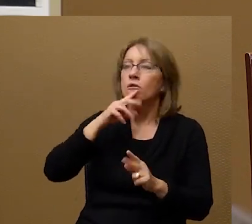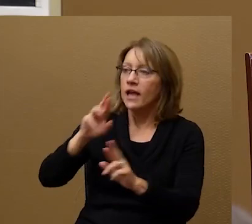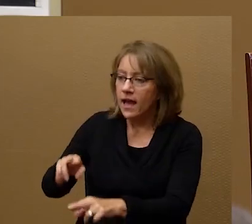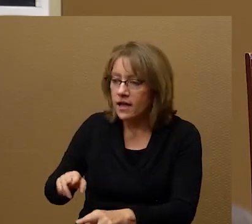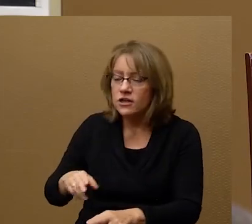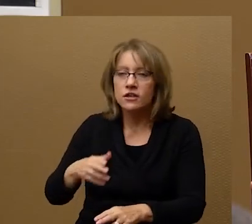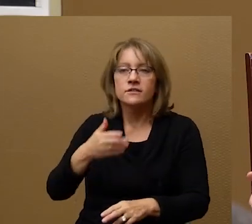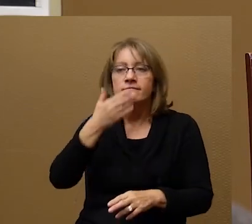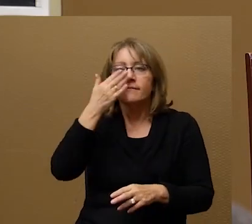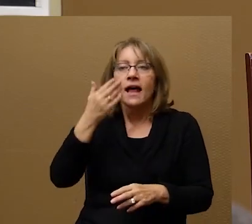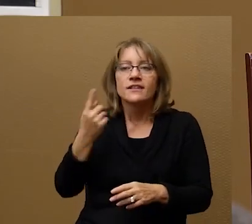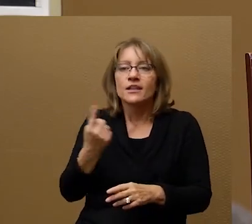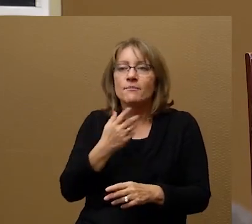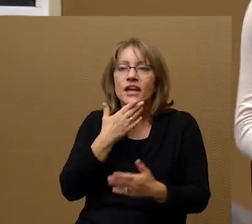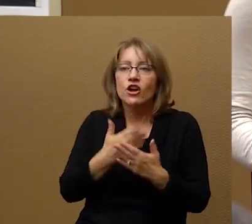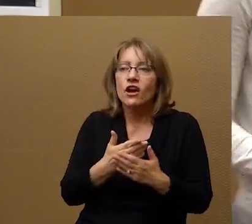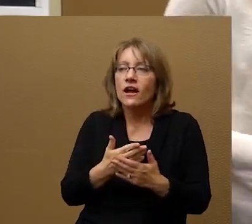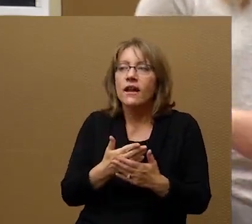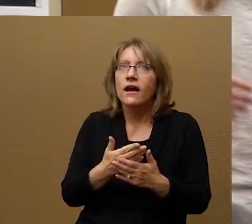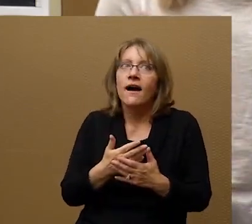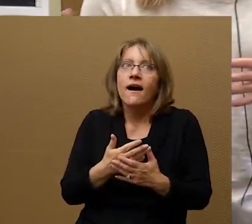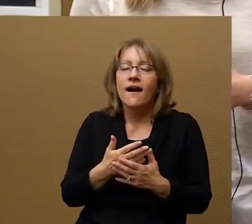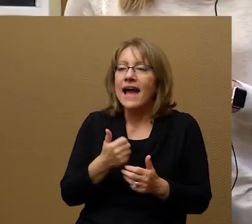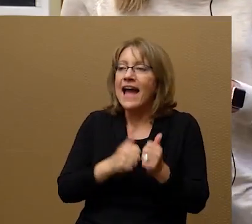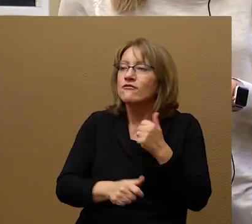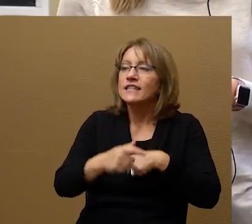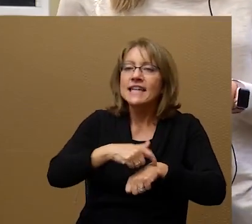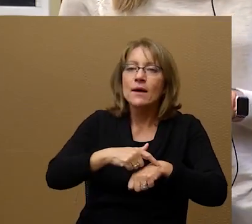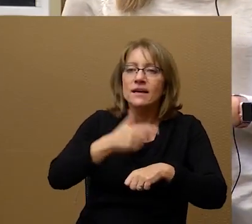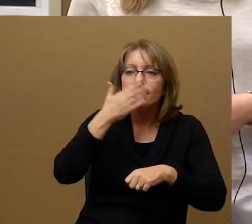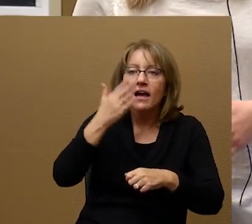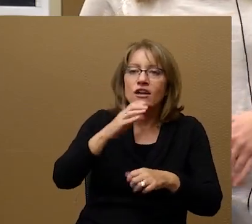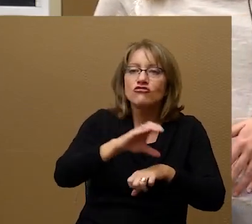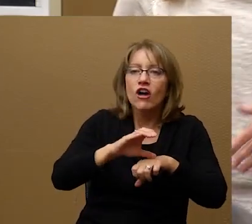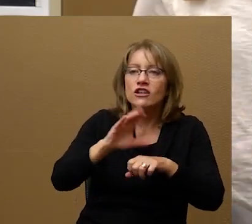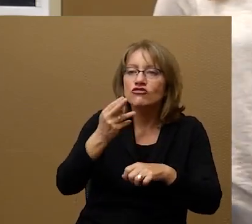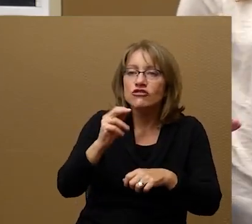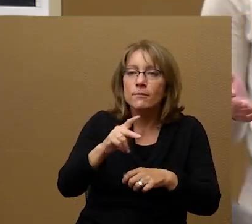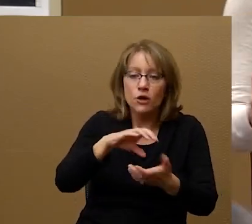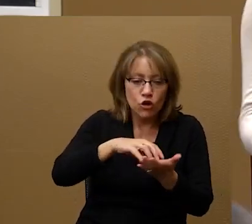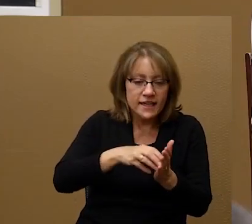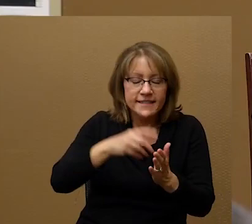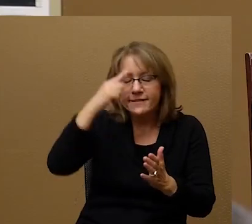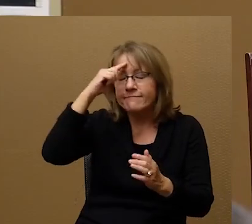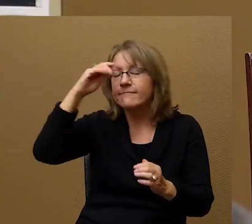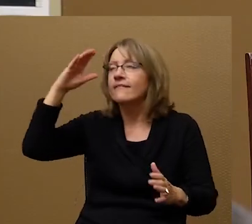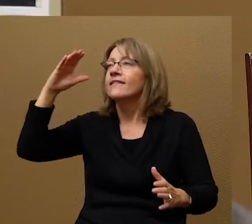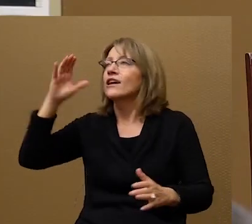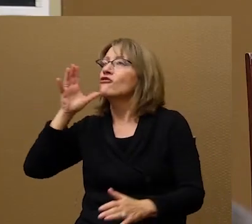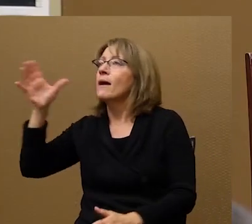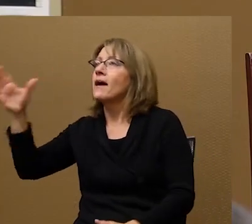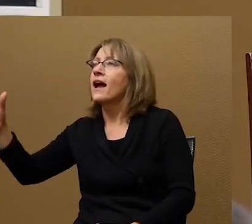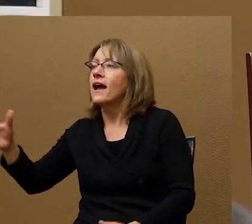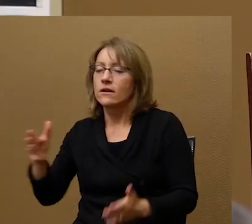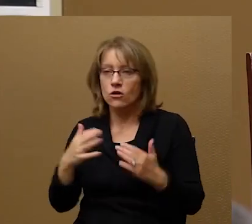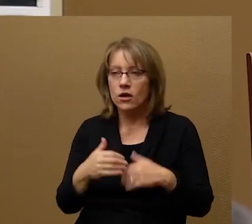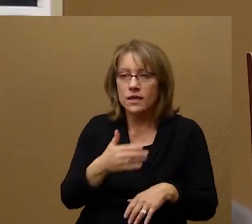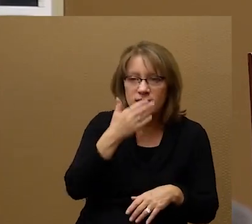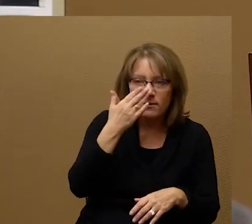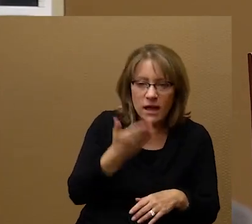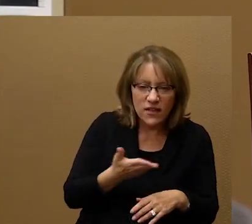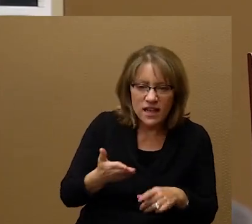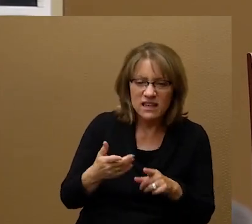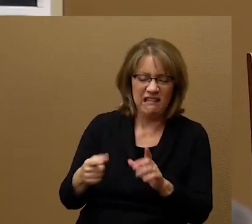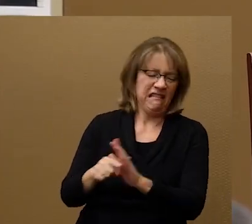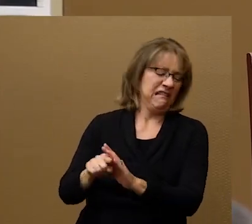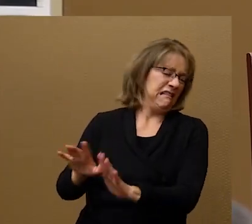good, every time I smell chocolate chip cookies, I think of my grandma's house. But there are some smells that I smell and I think's a very